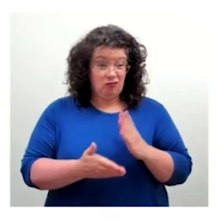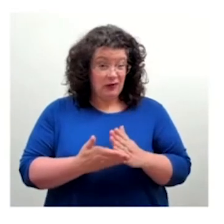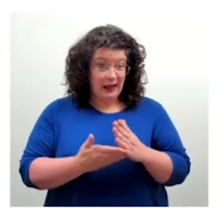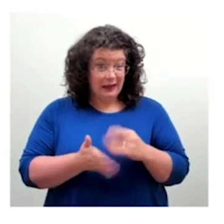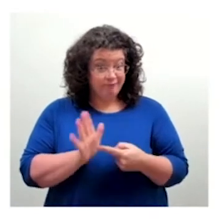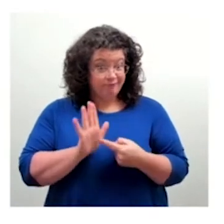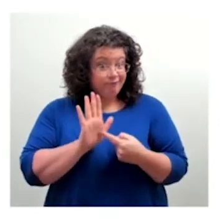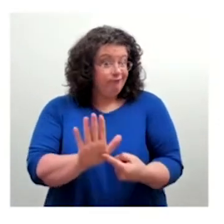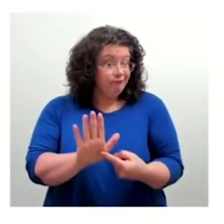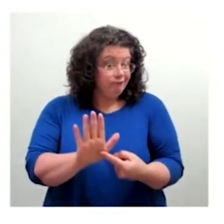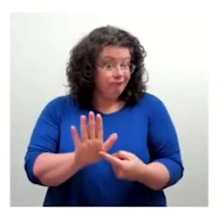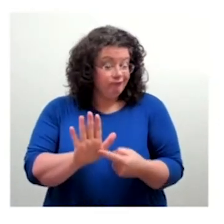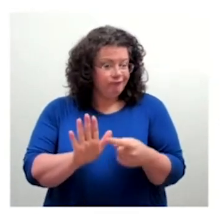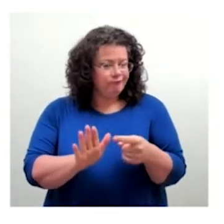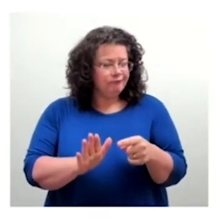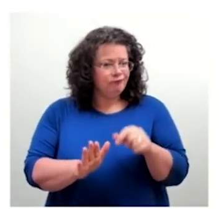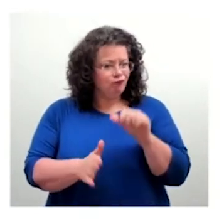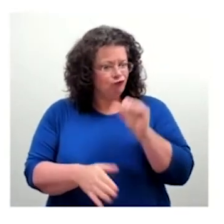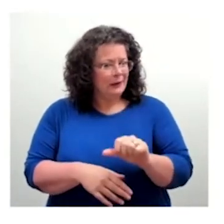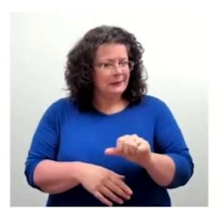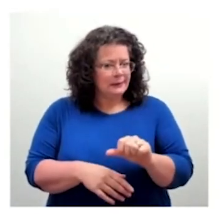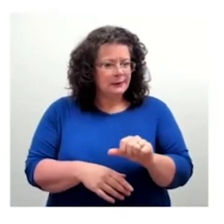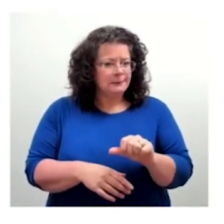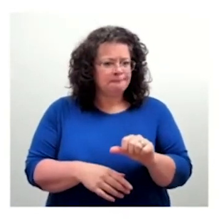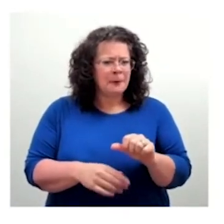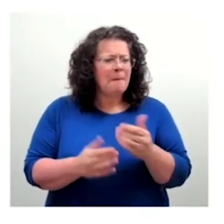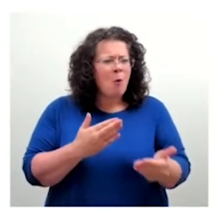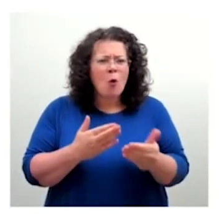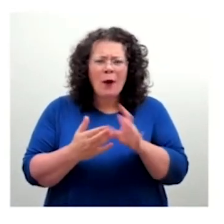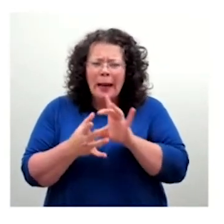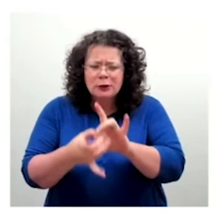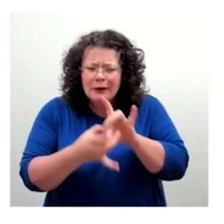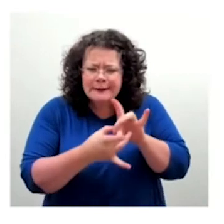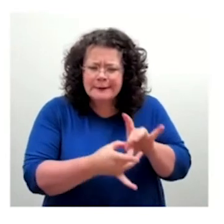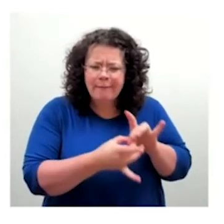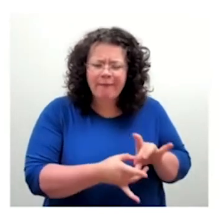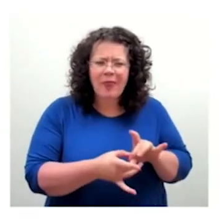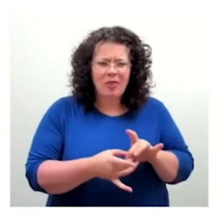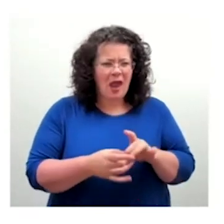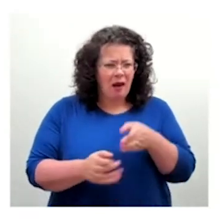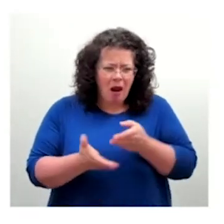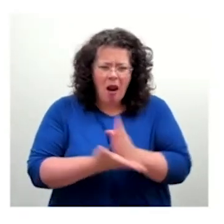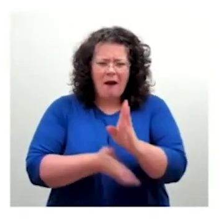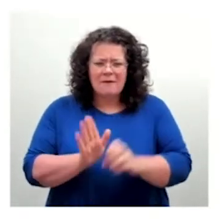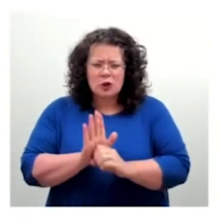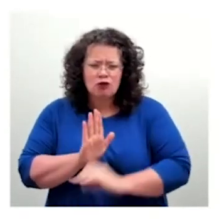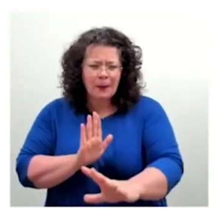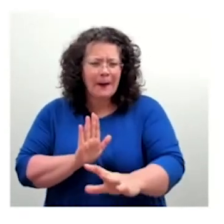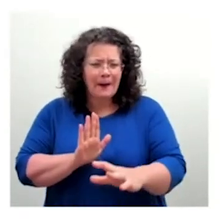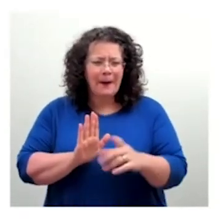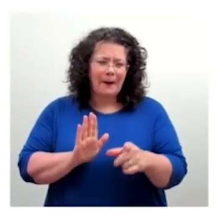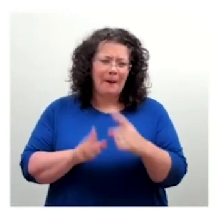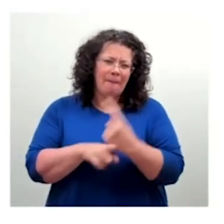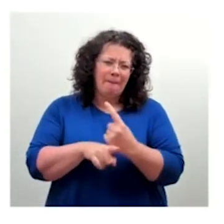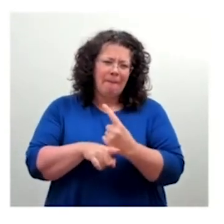chat down the side. You do need that. You do need, I think. I mean, the panels have been great when they've been working that way, because the panels have been great people talking to each other about interesting